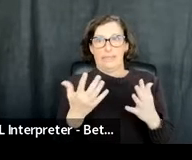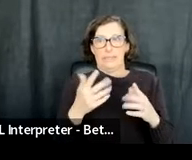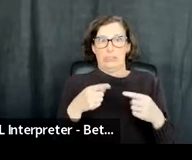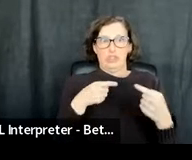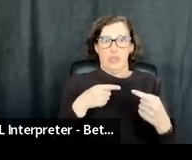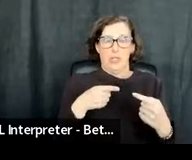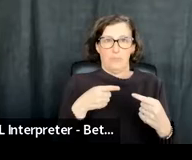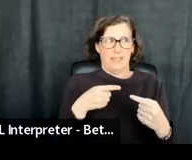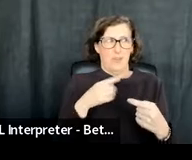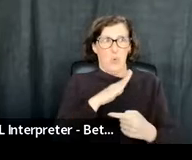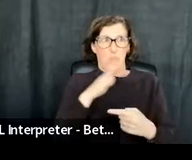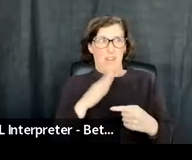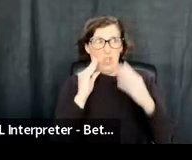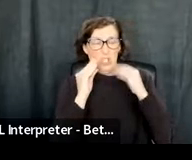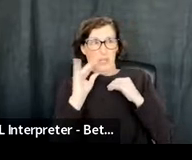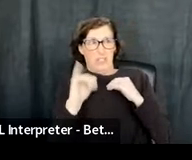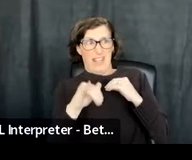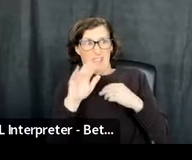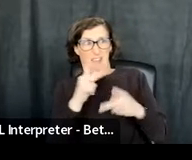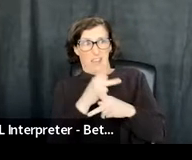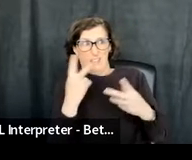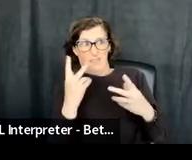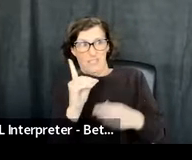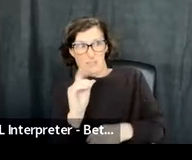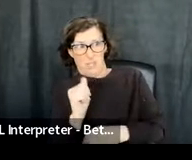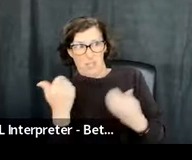accommodated somebody with a disability before.